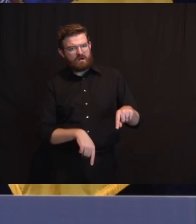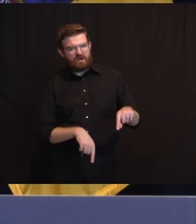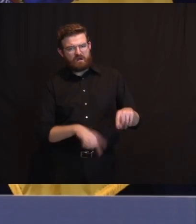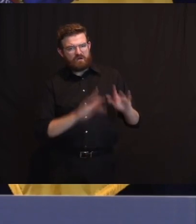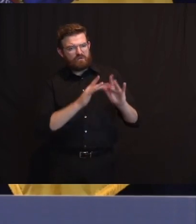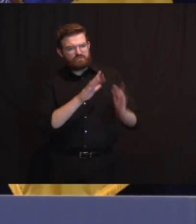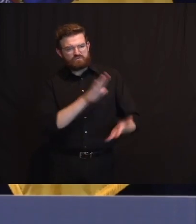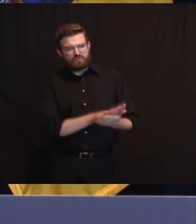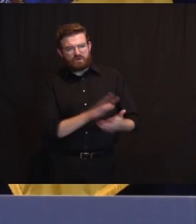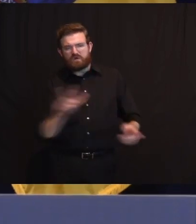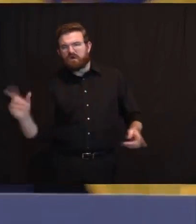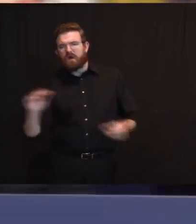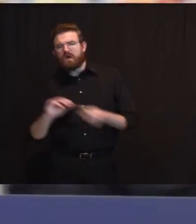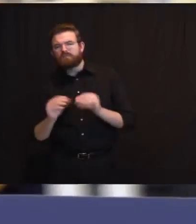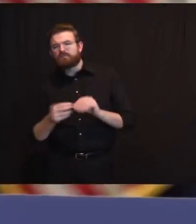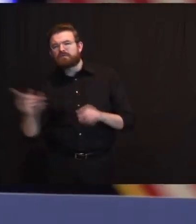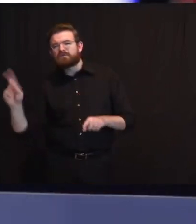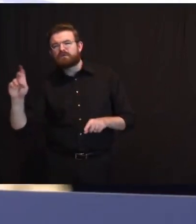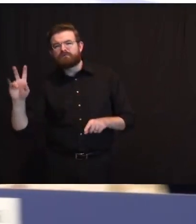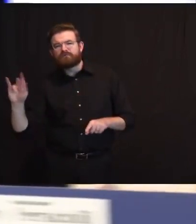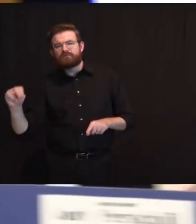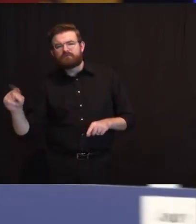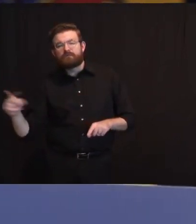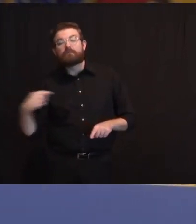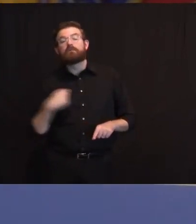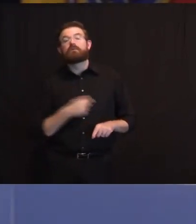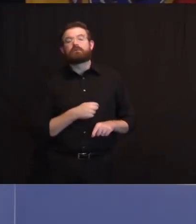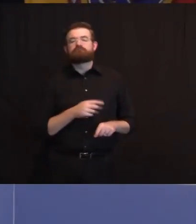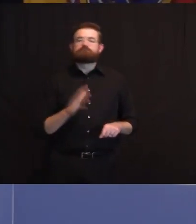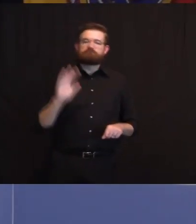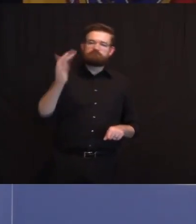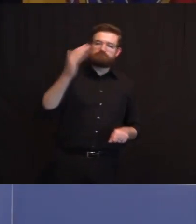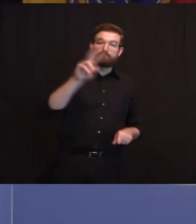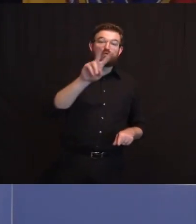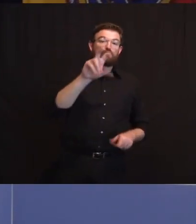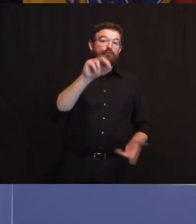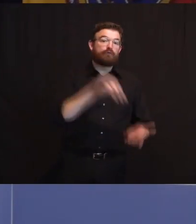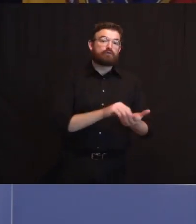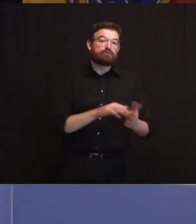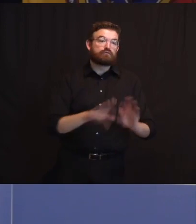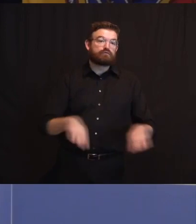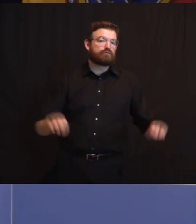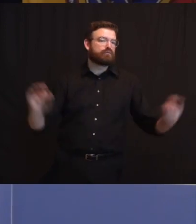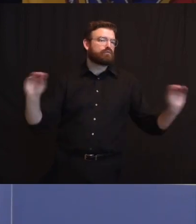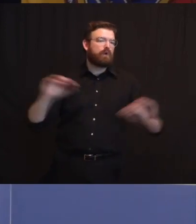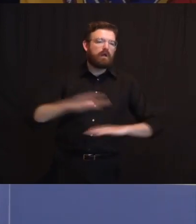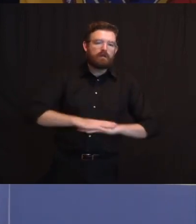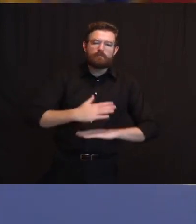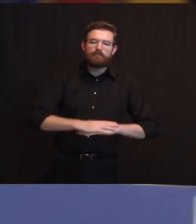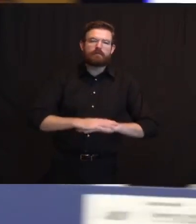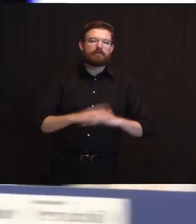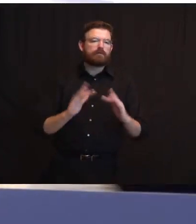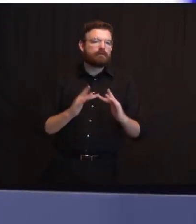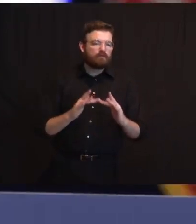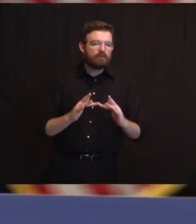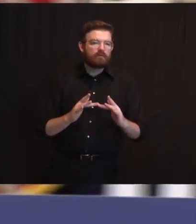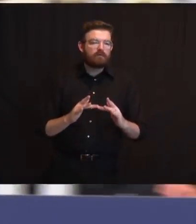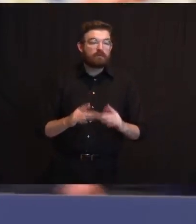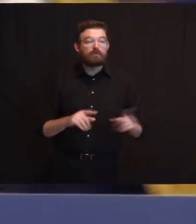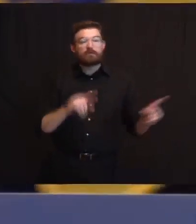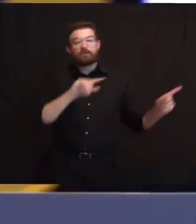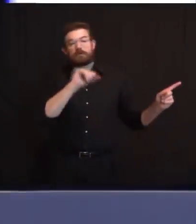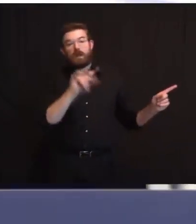Kevin? We're estimating about 230,000. Please. Let me just add, we updated that when we